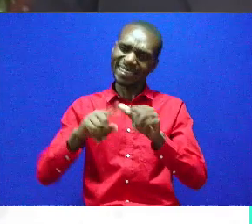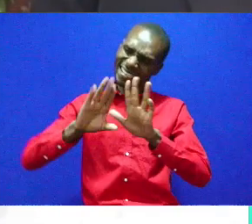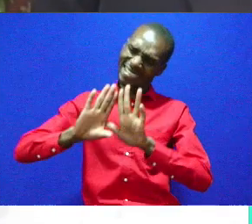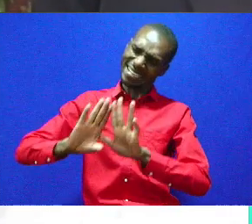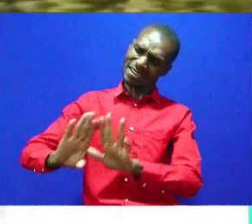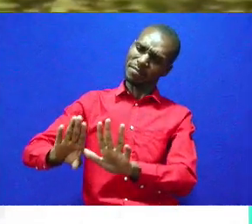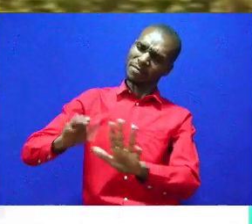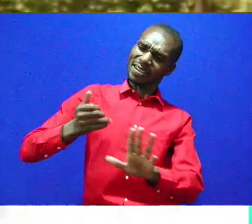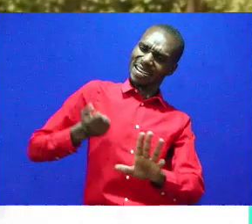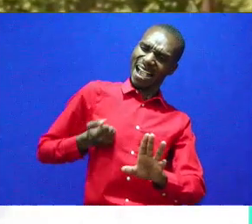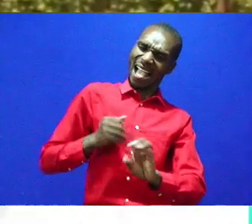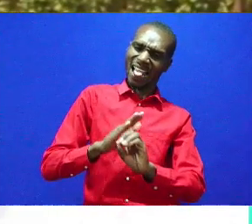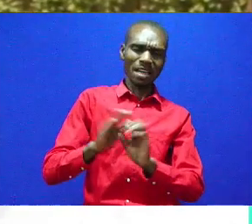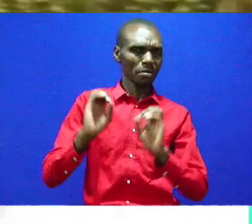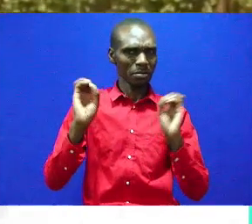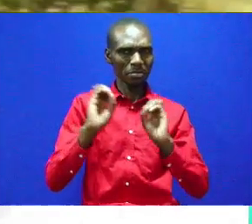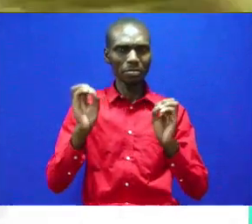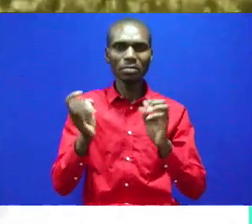abana abaiseke